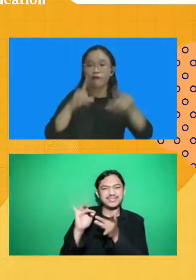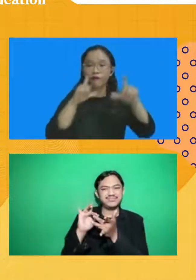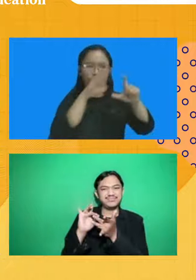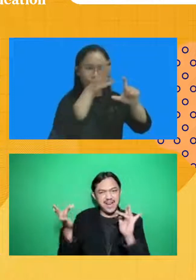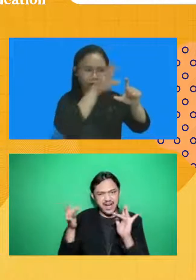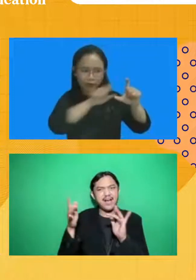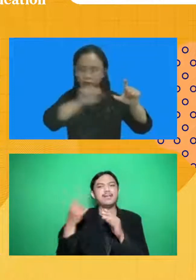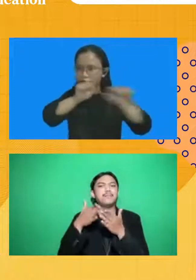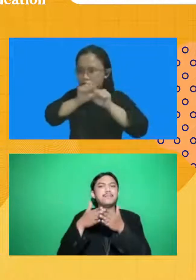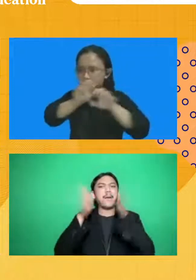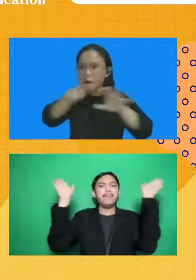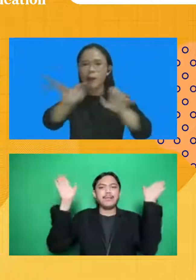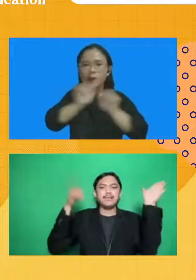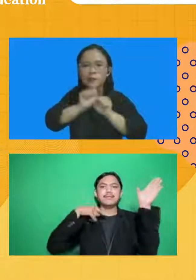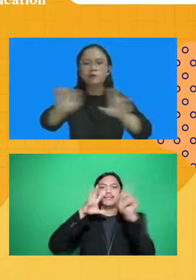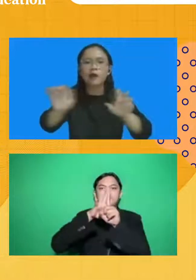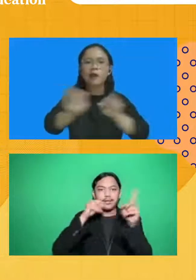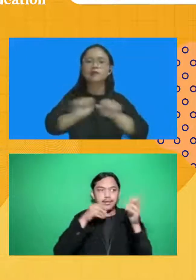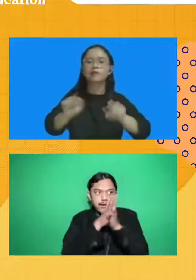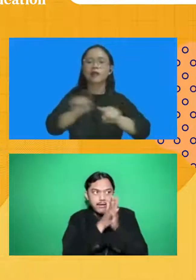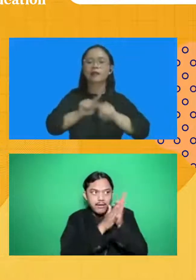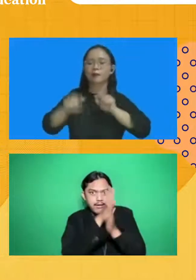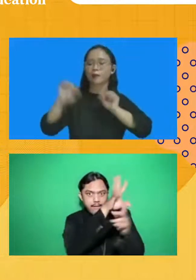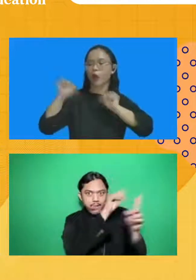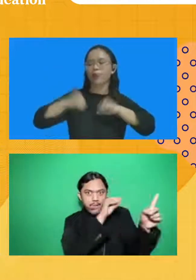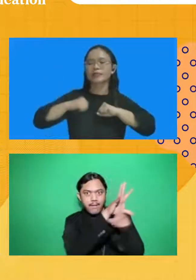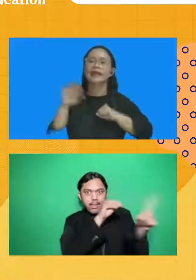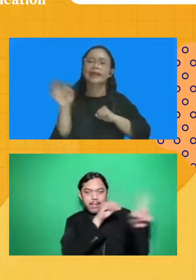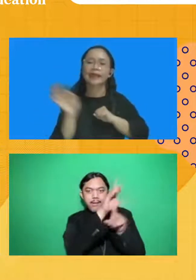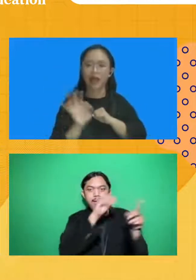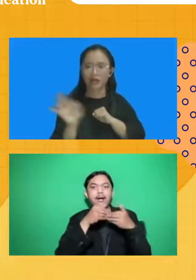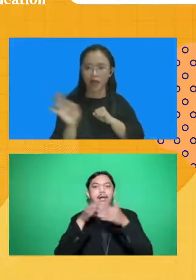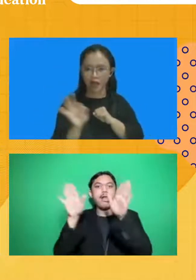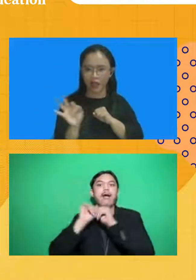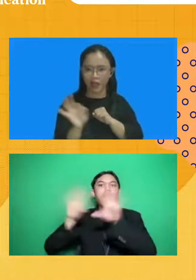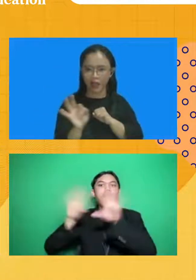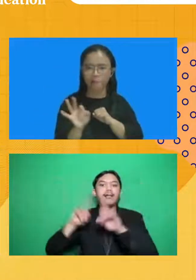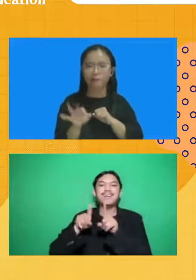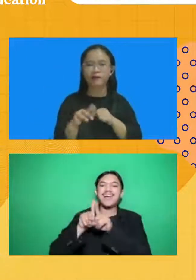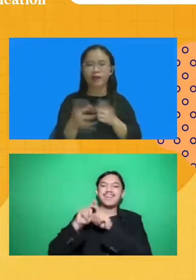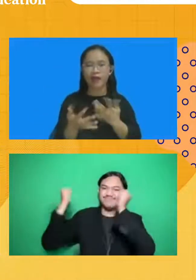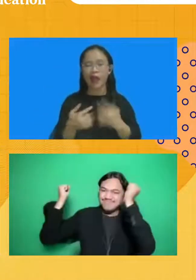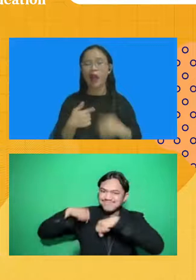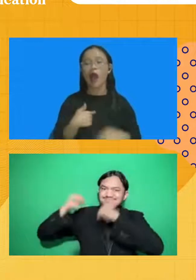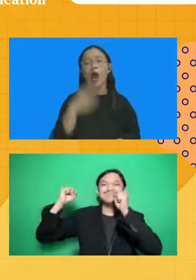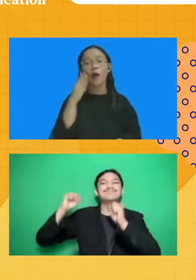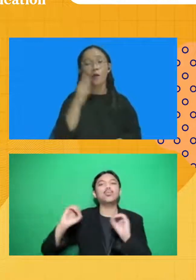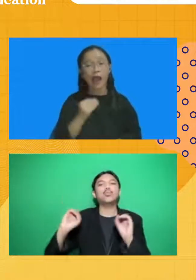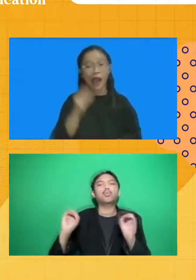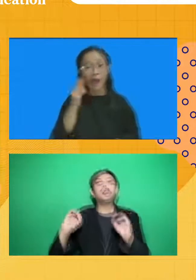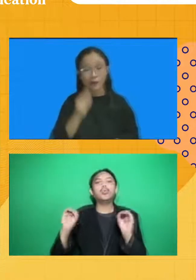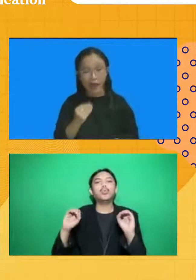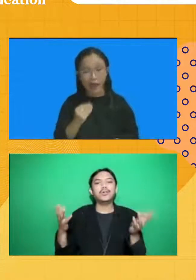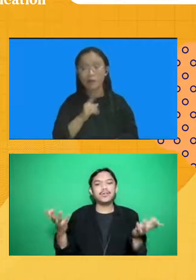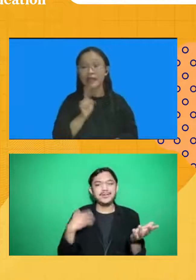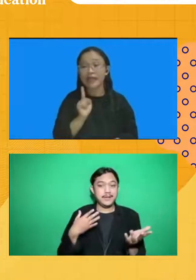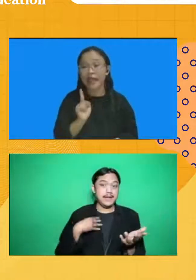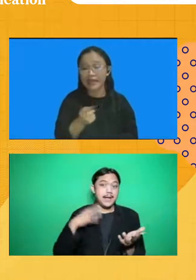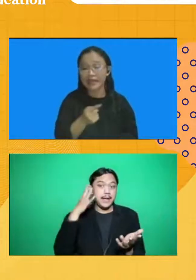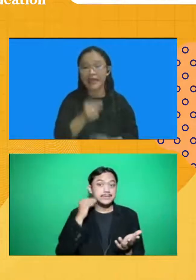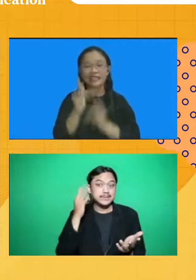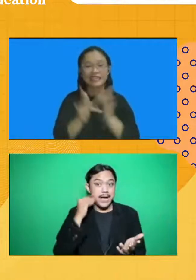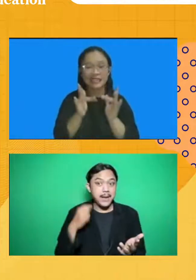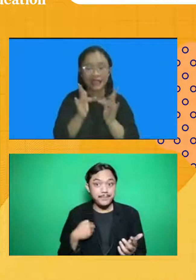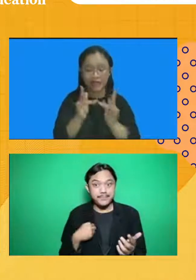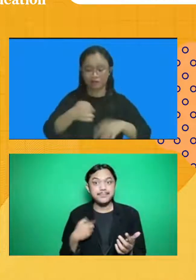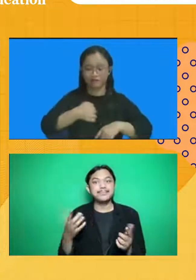I think what I get it from these experiences, sometimes we cannot control what's gonna happen on internet. I mean,